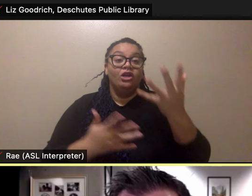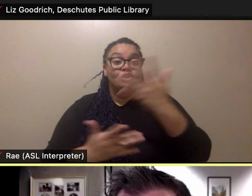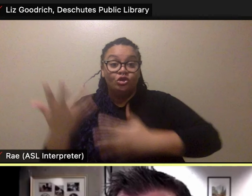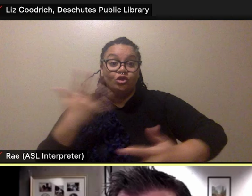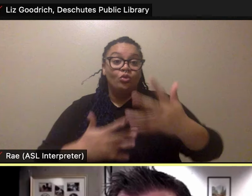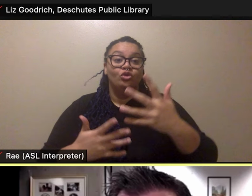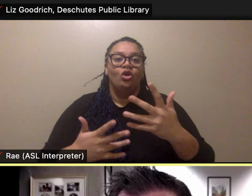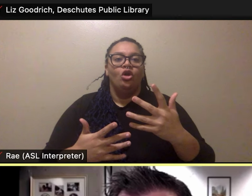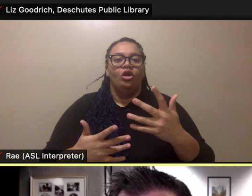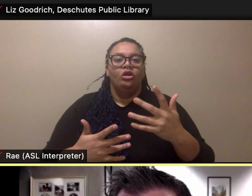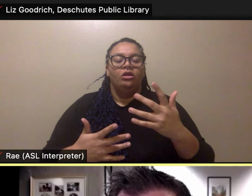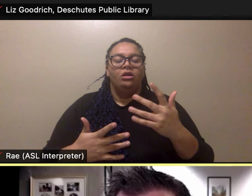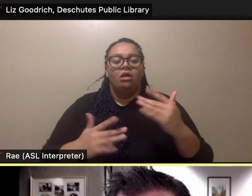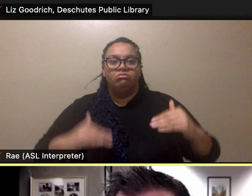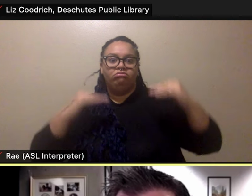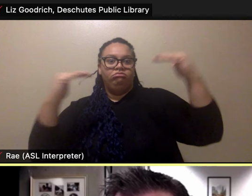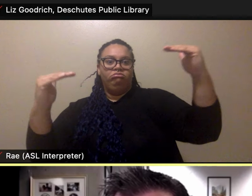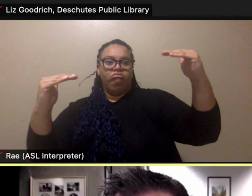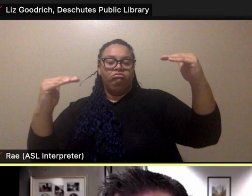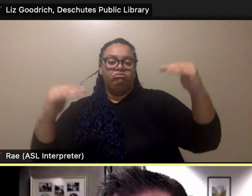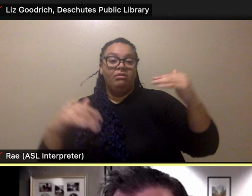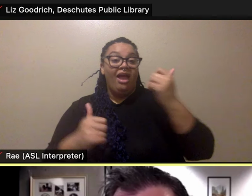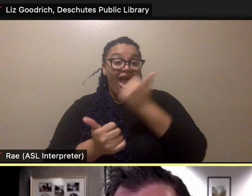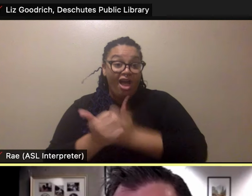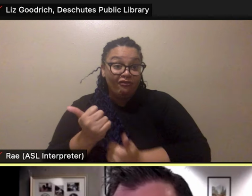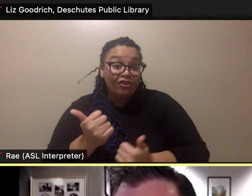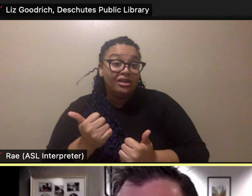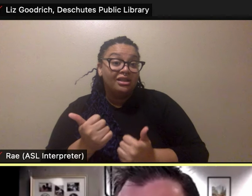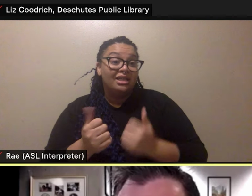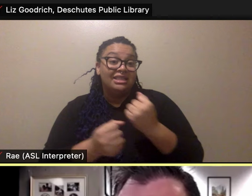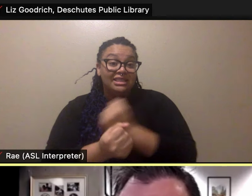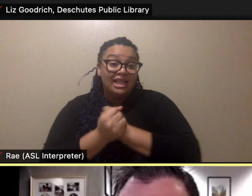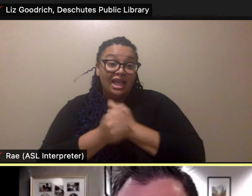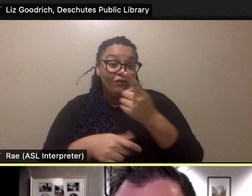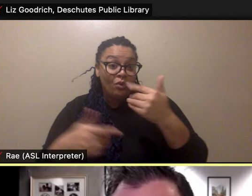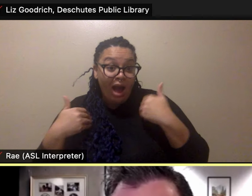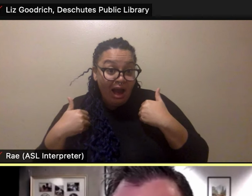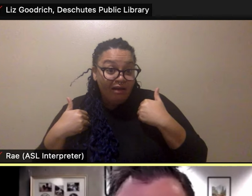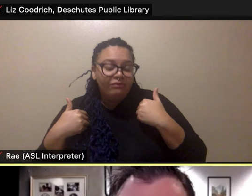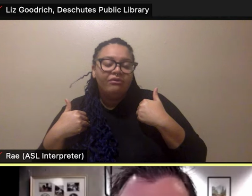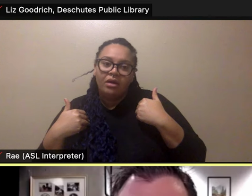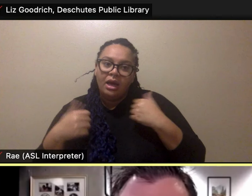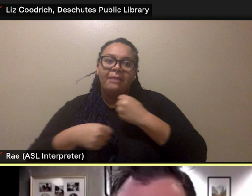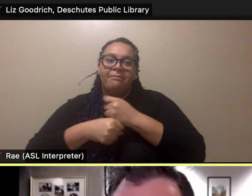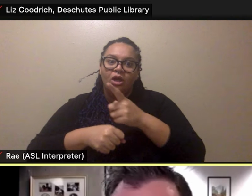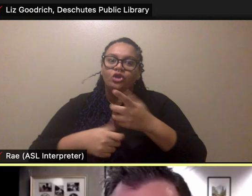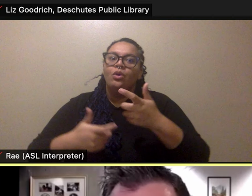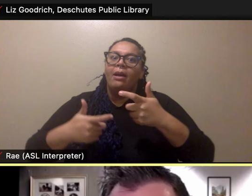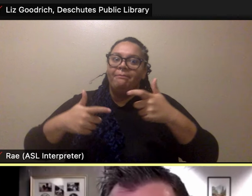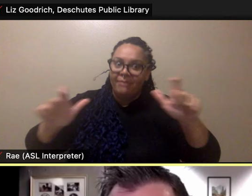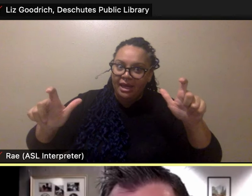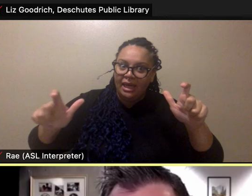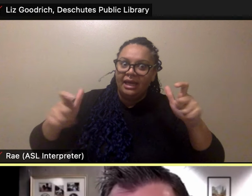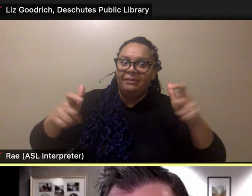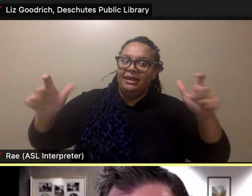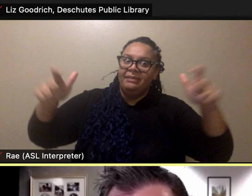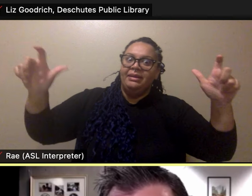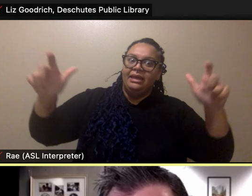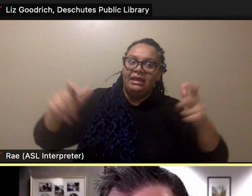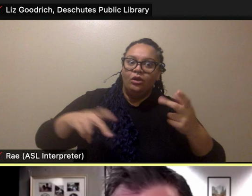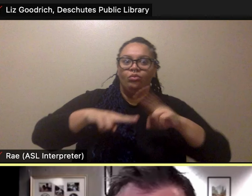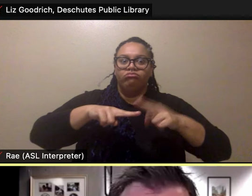slave you had was a product of social capital that every extra one you had made you a bigger shot